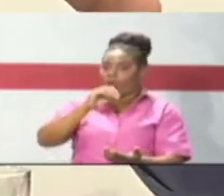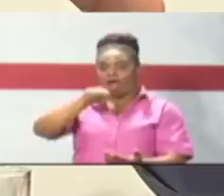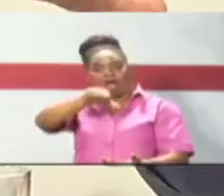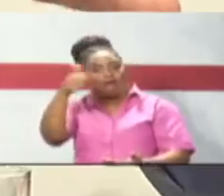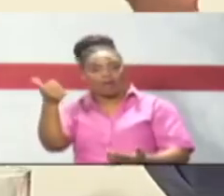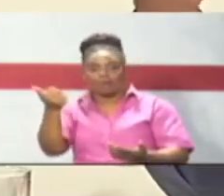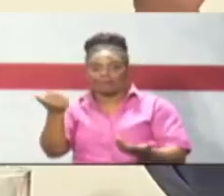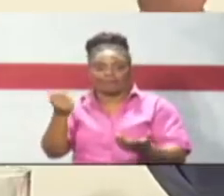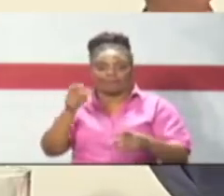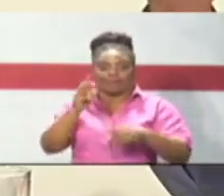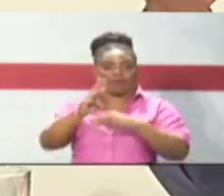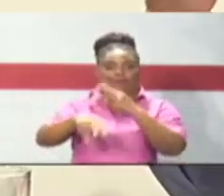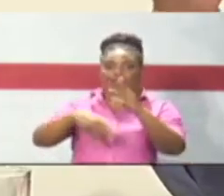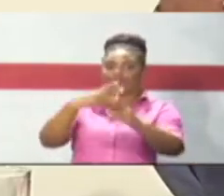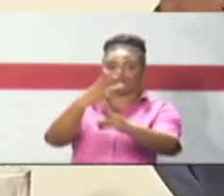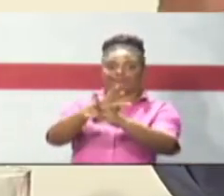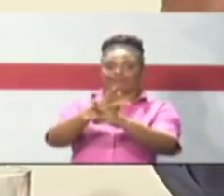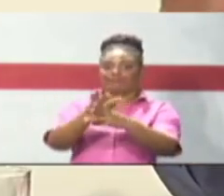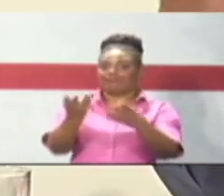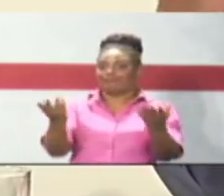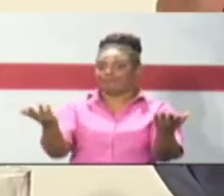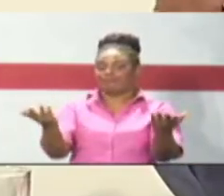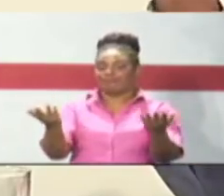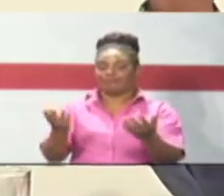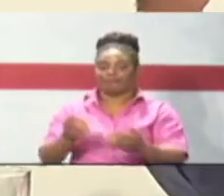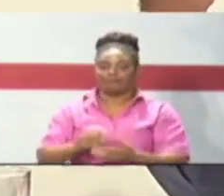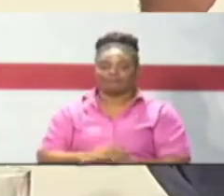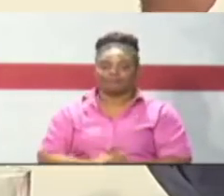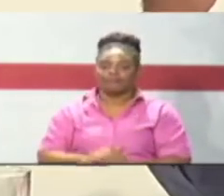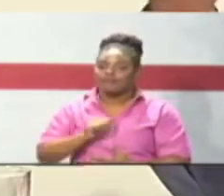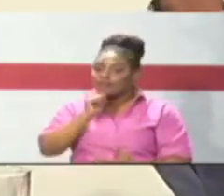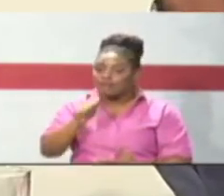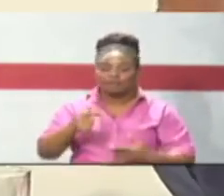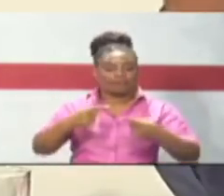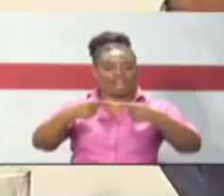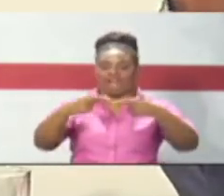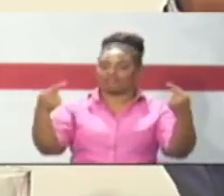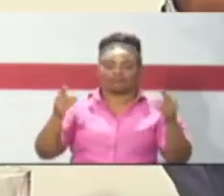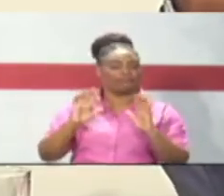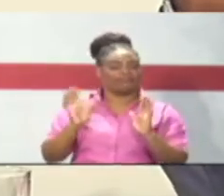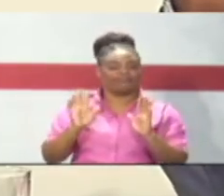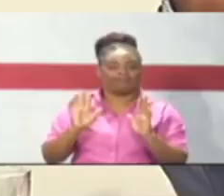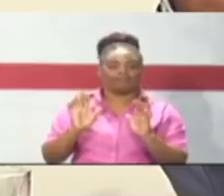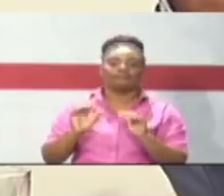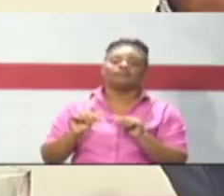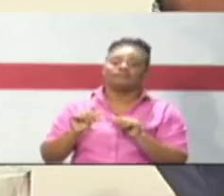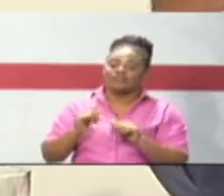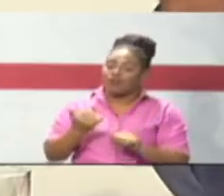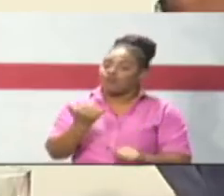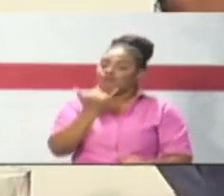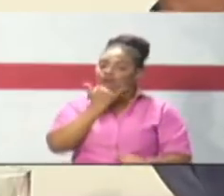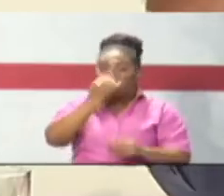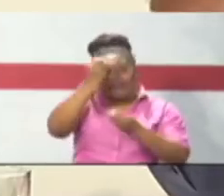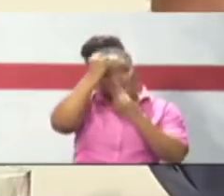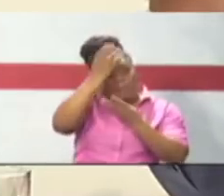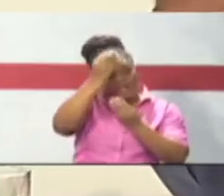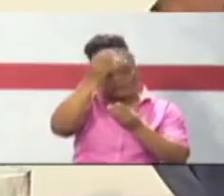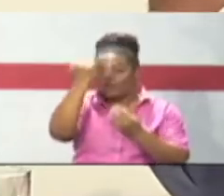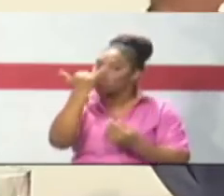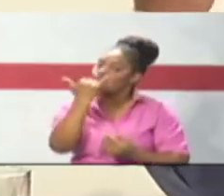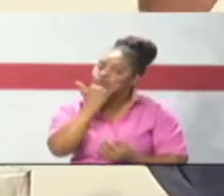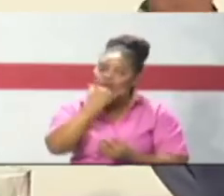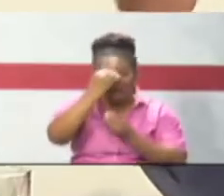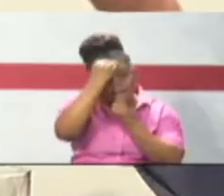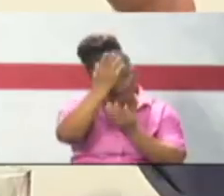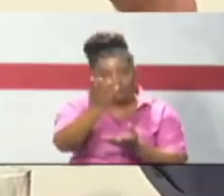world, that this is a known side effect or adverse event of vaccination. But her tweet certainly did